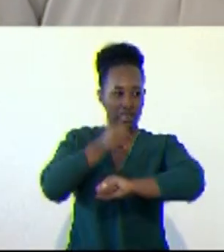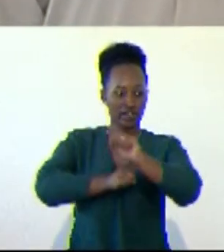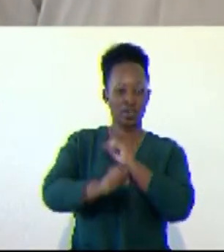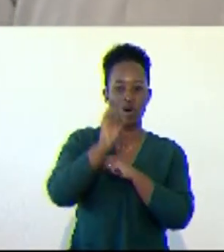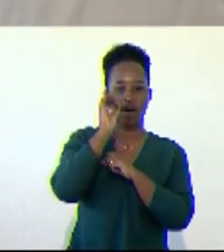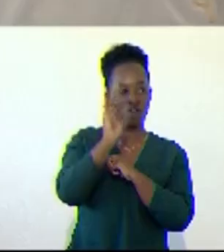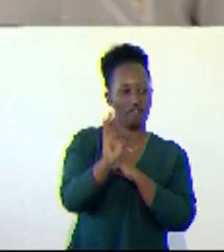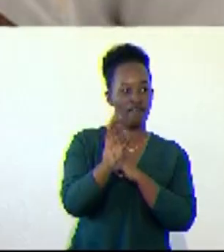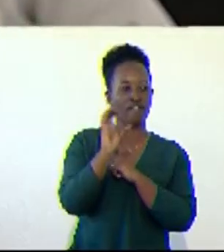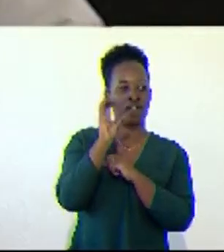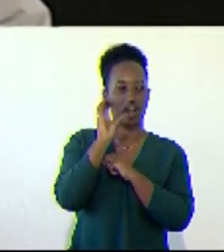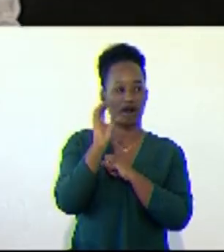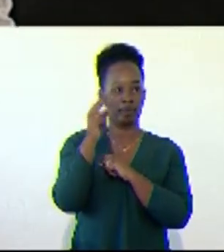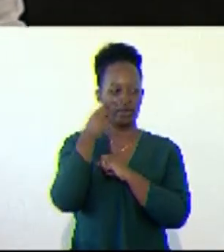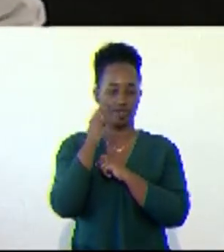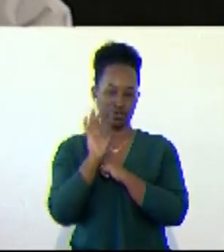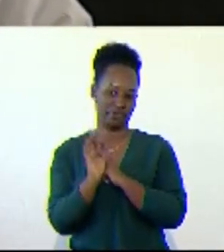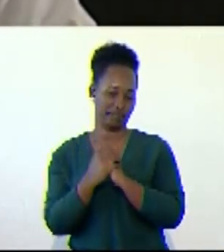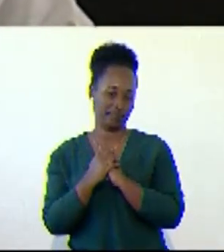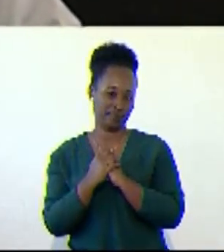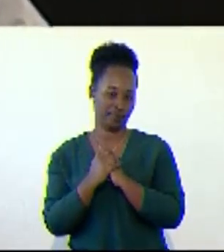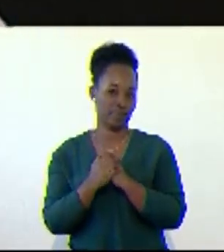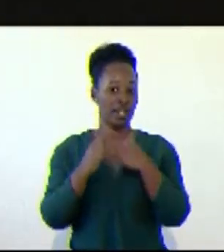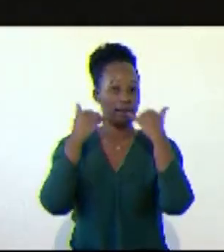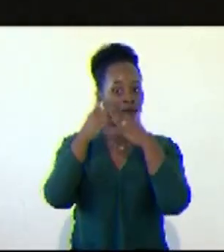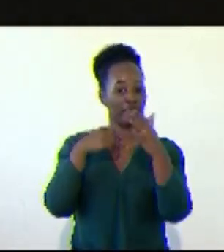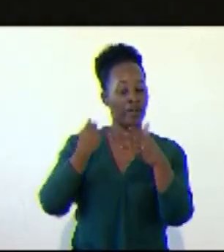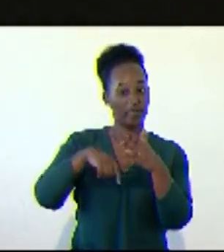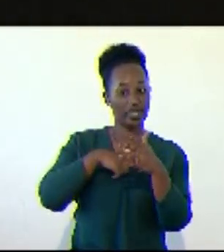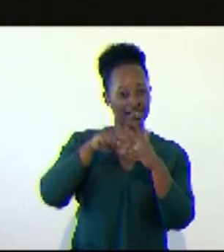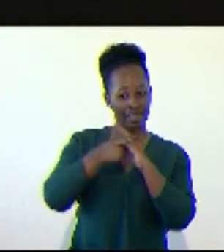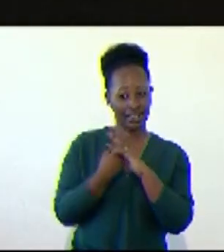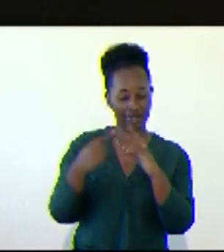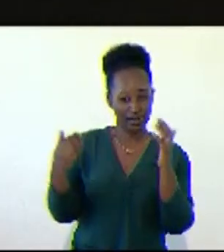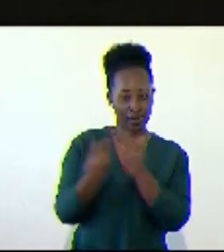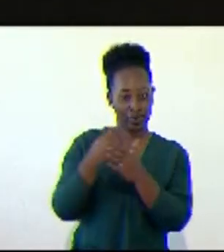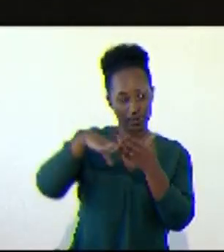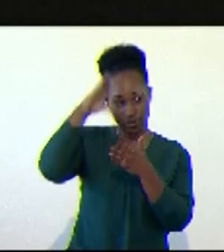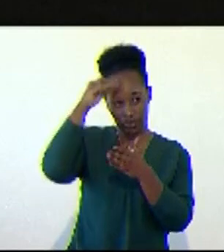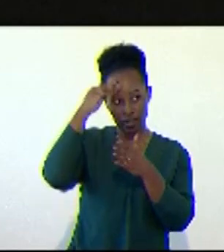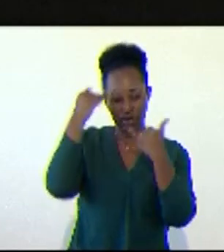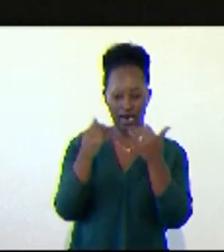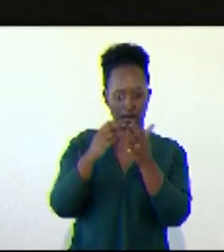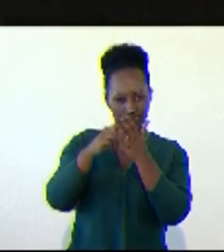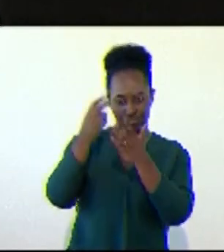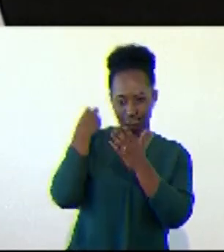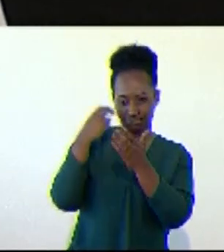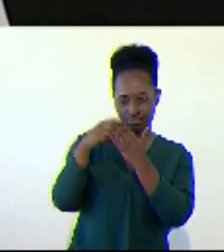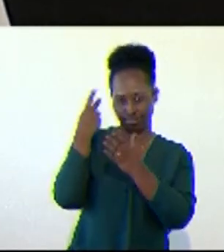And before we start the new lesson, let us try this revision activity.